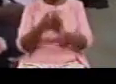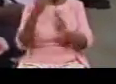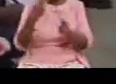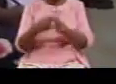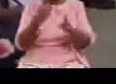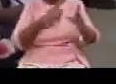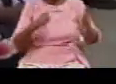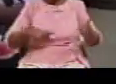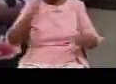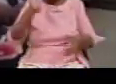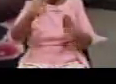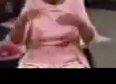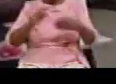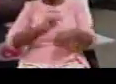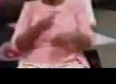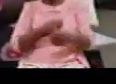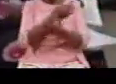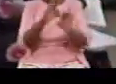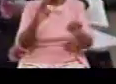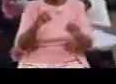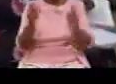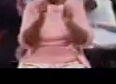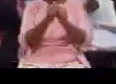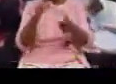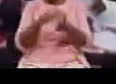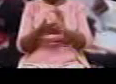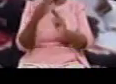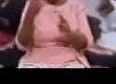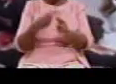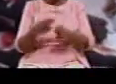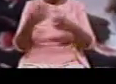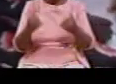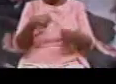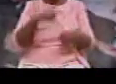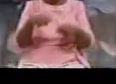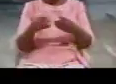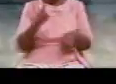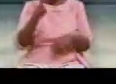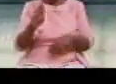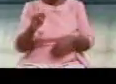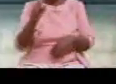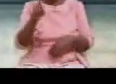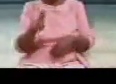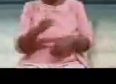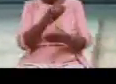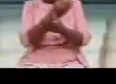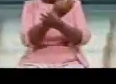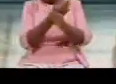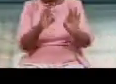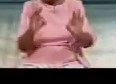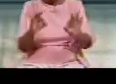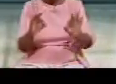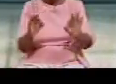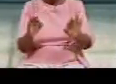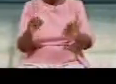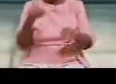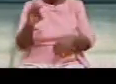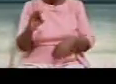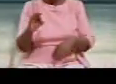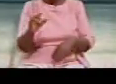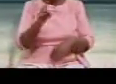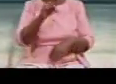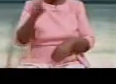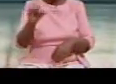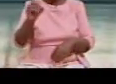will give us freedom. Let me go one by one now. Freedom of Zion's sons